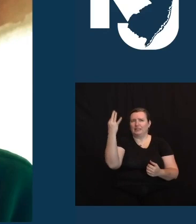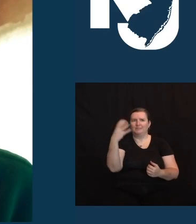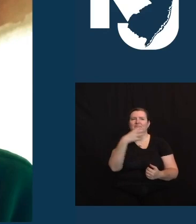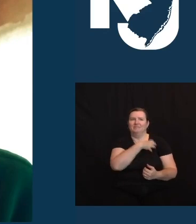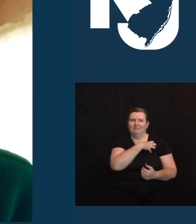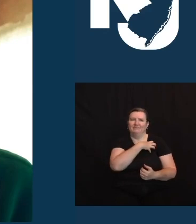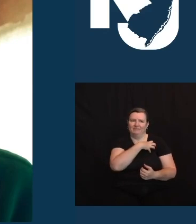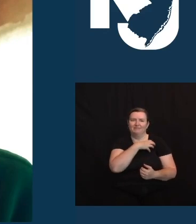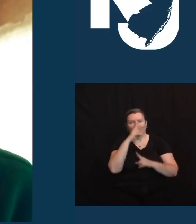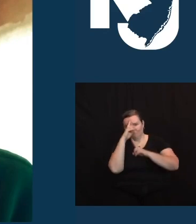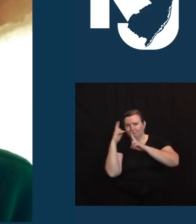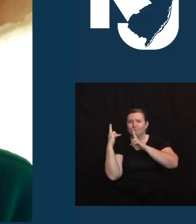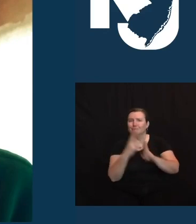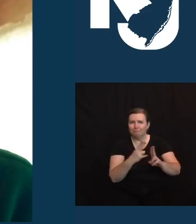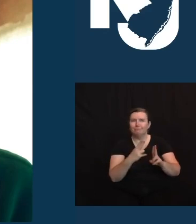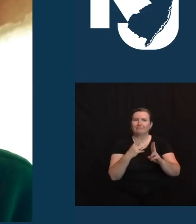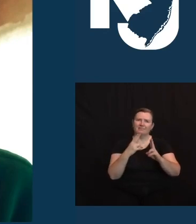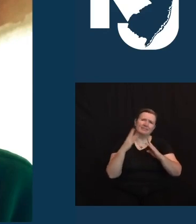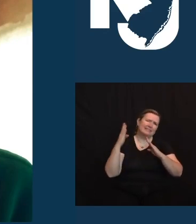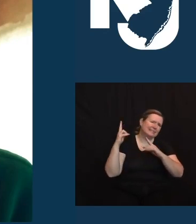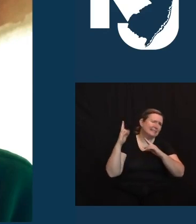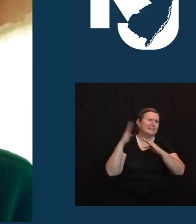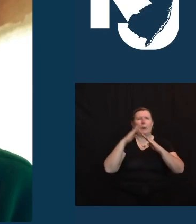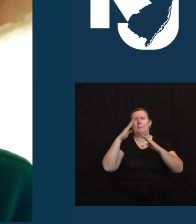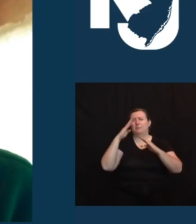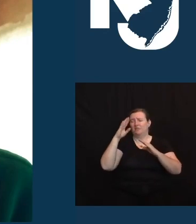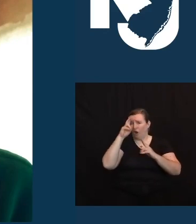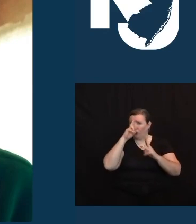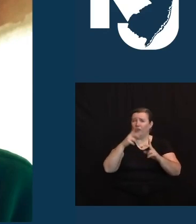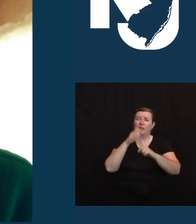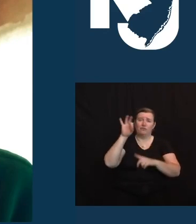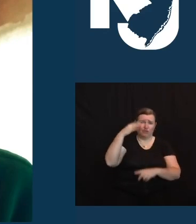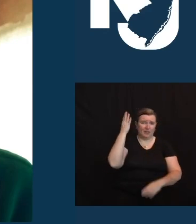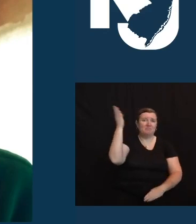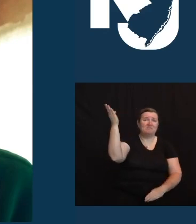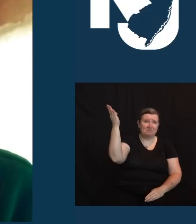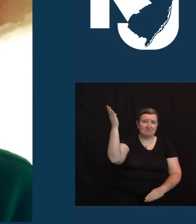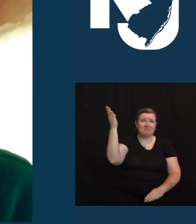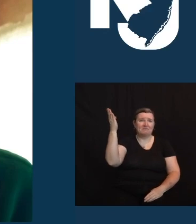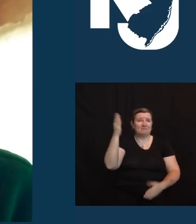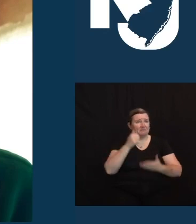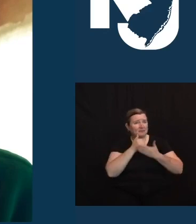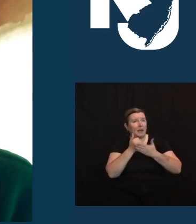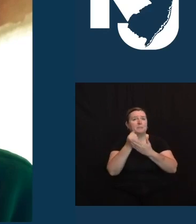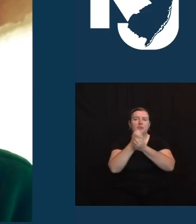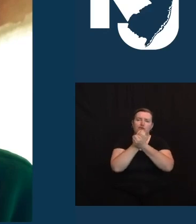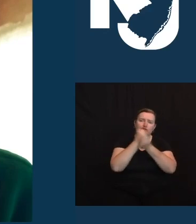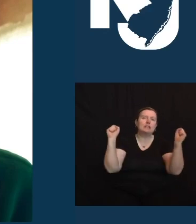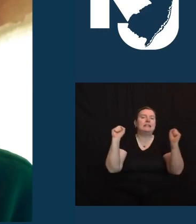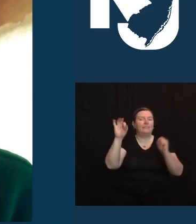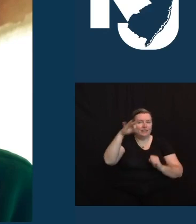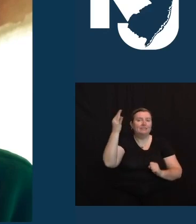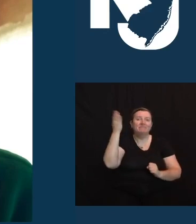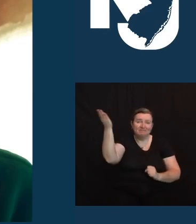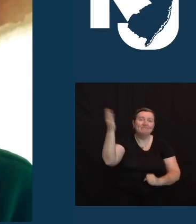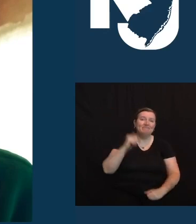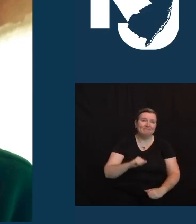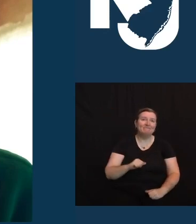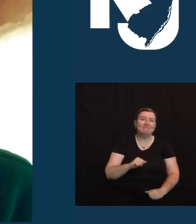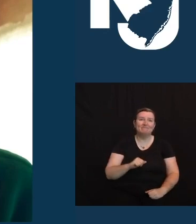a grateful France for the efforts on D-Day, which led to its liberation. Last year, Vincent was awarded the Mayor's Hero